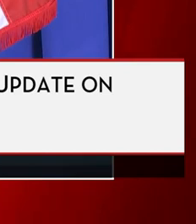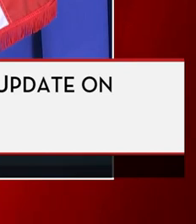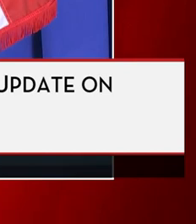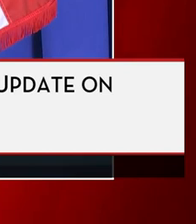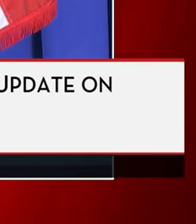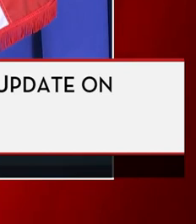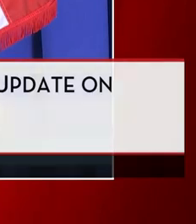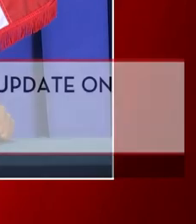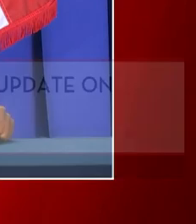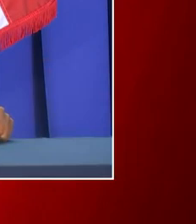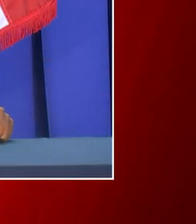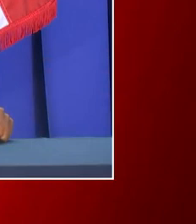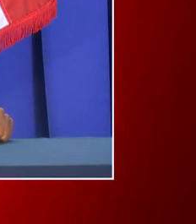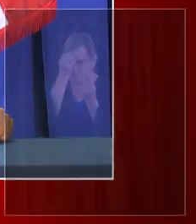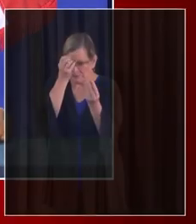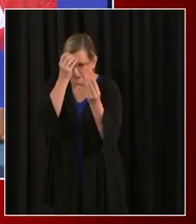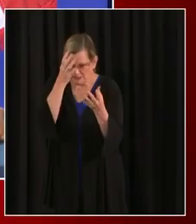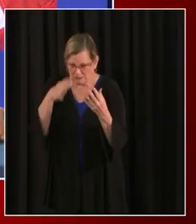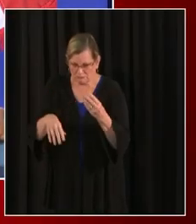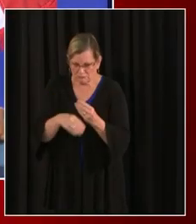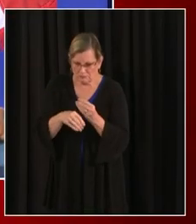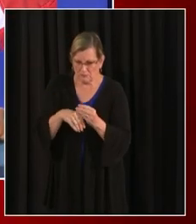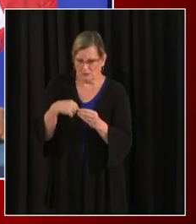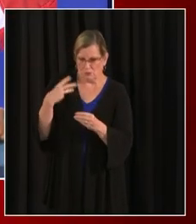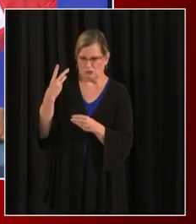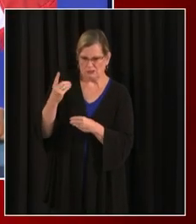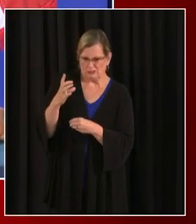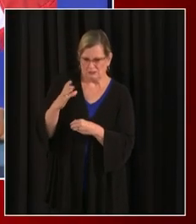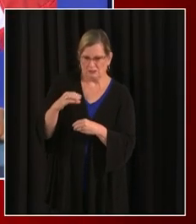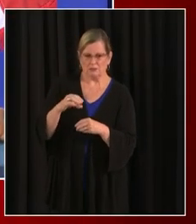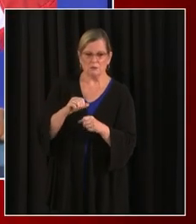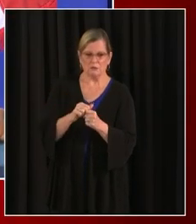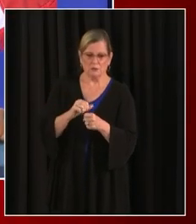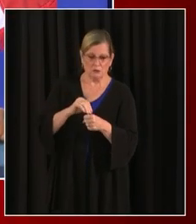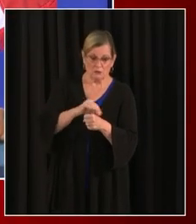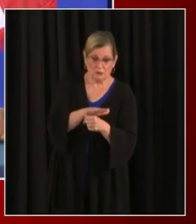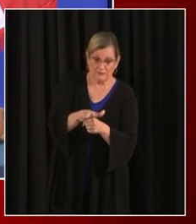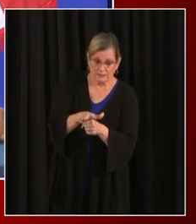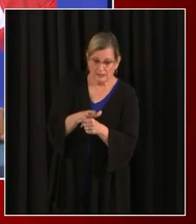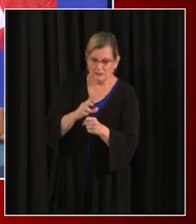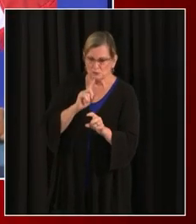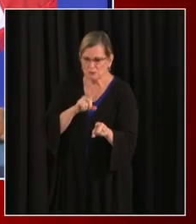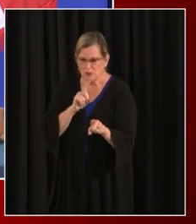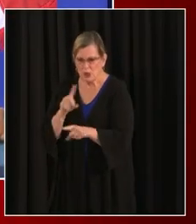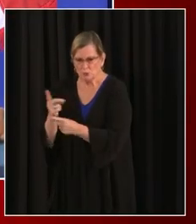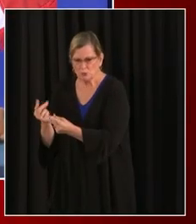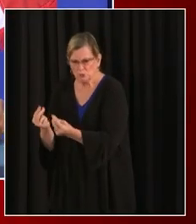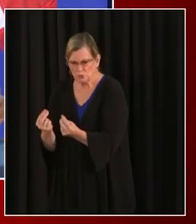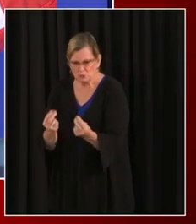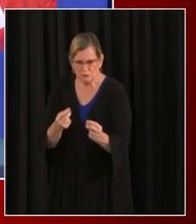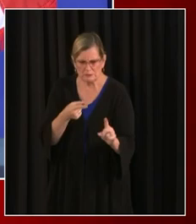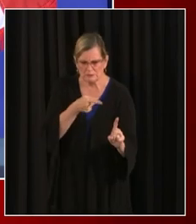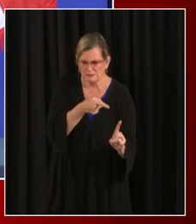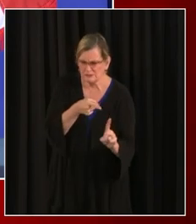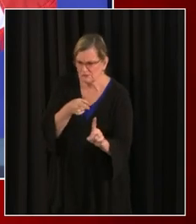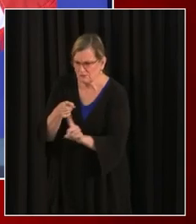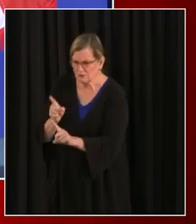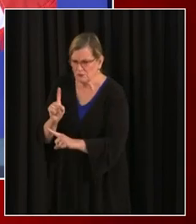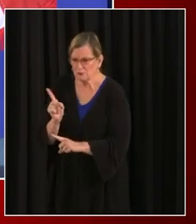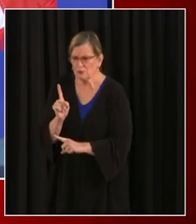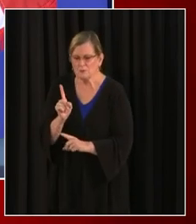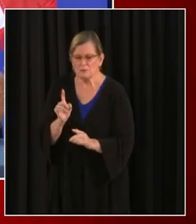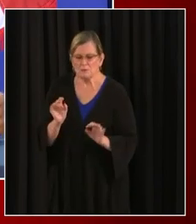to the residents of the District of Columbia about the district's COVID response, specifically with very